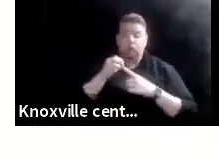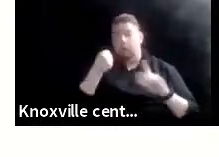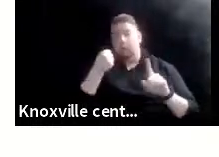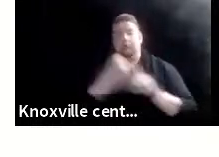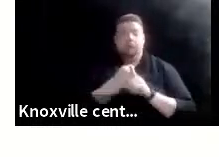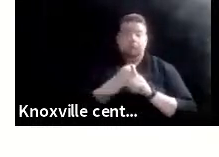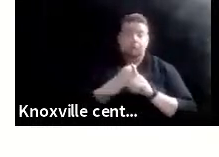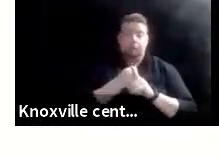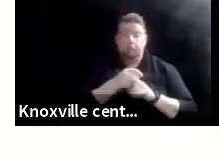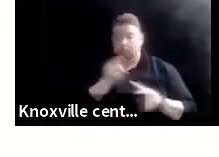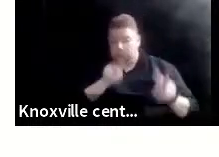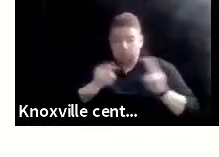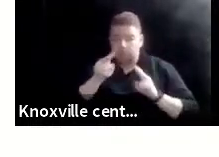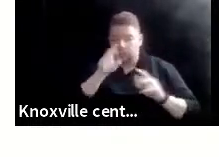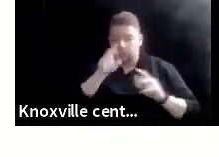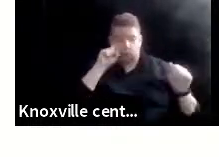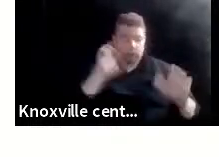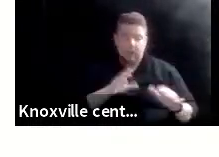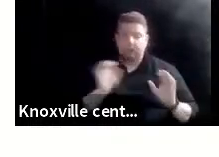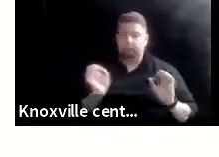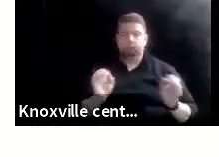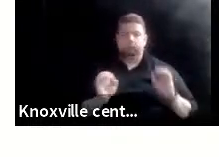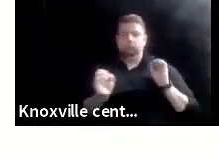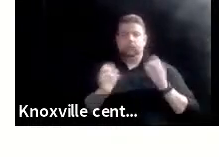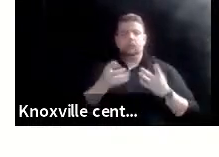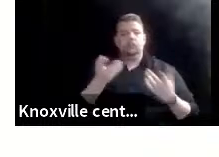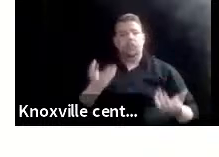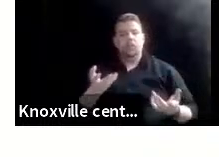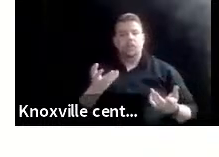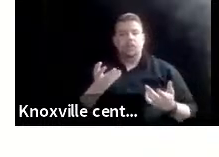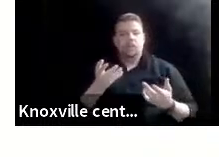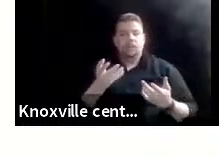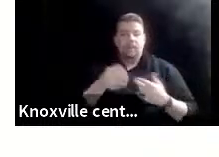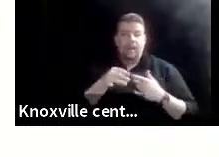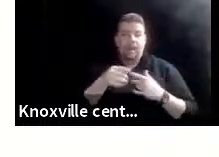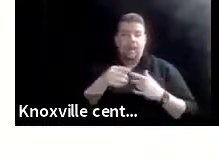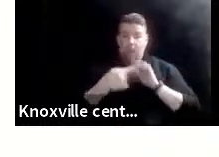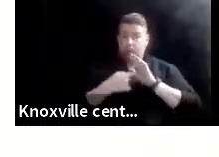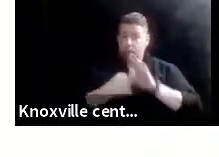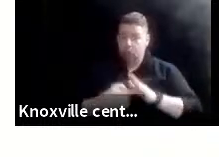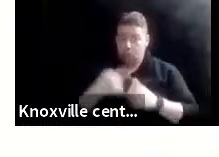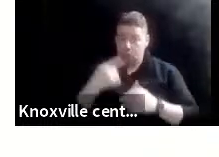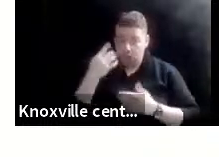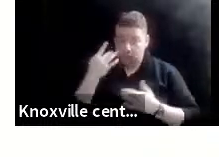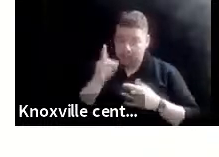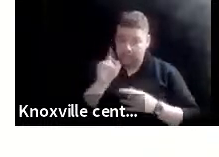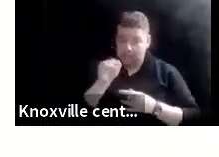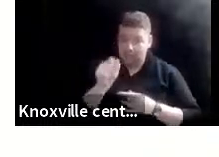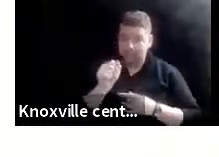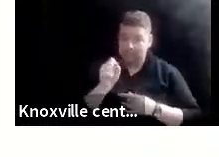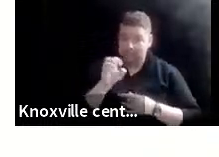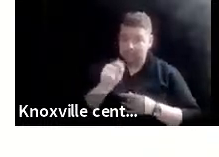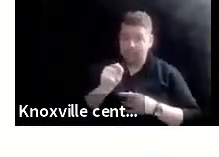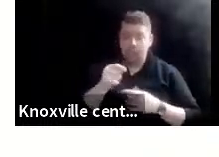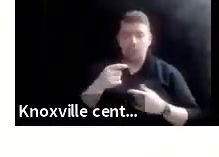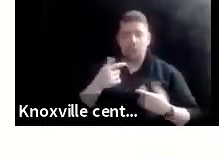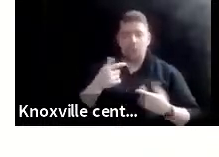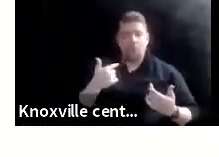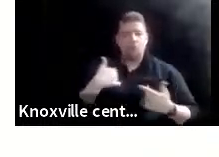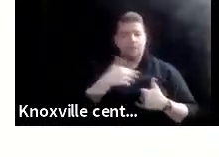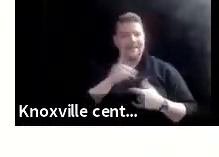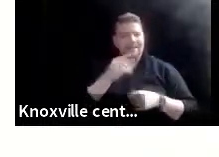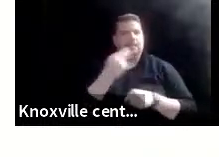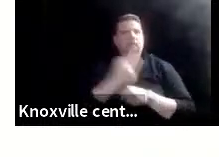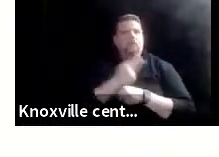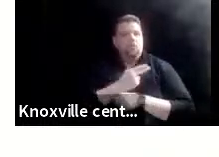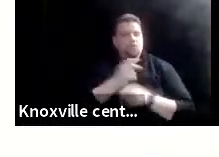that jumps out at us. So that I point this data set out only to say that we didn't make much use of